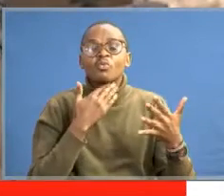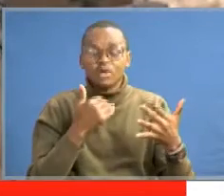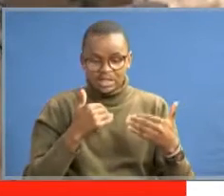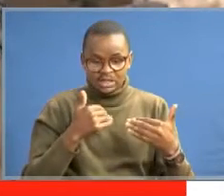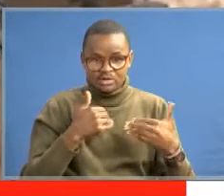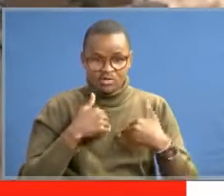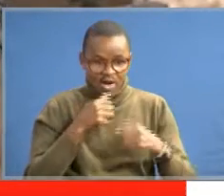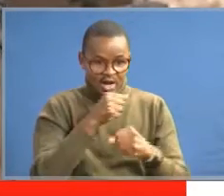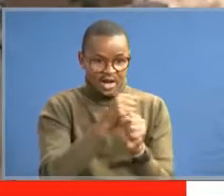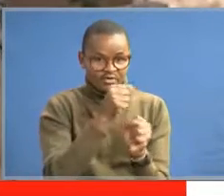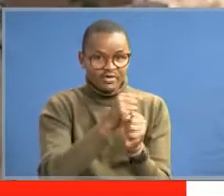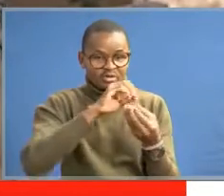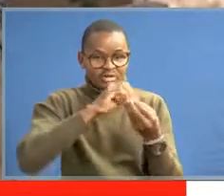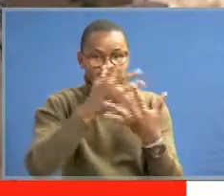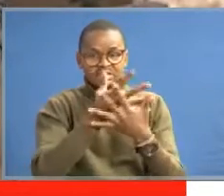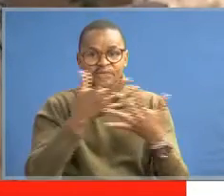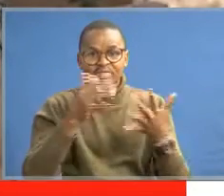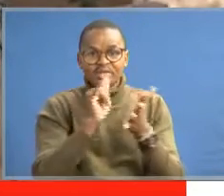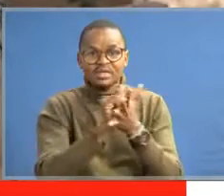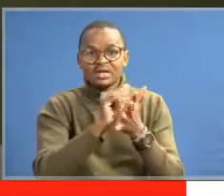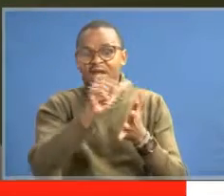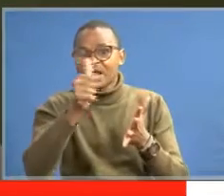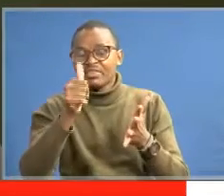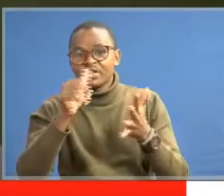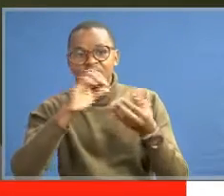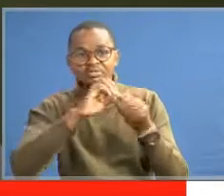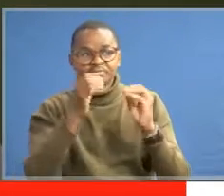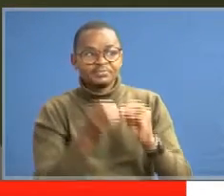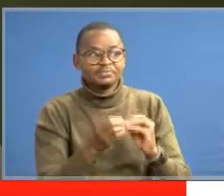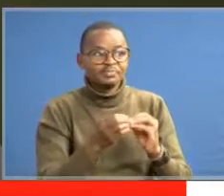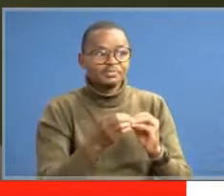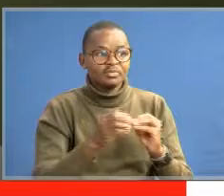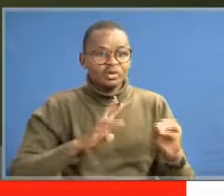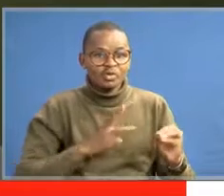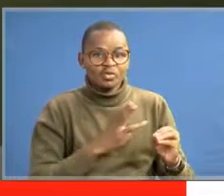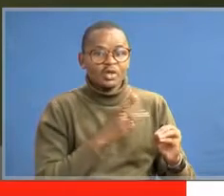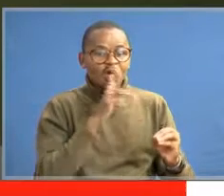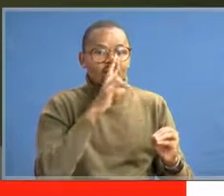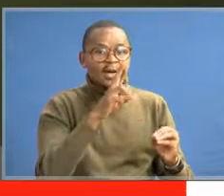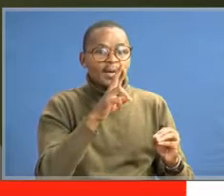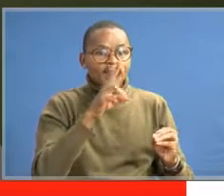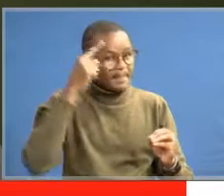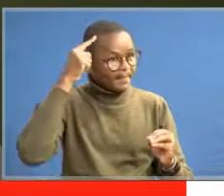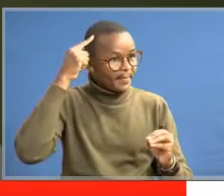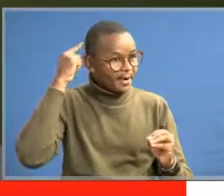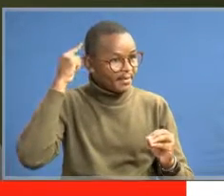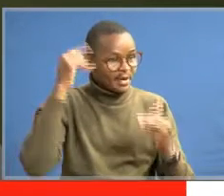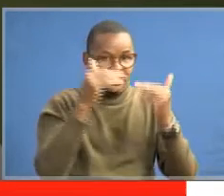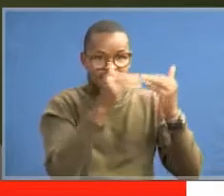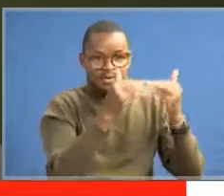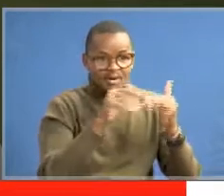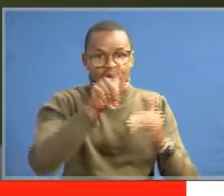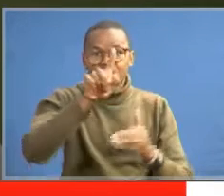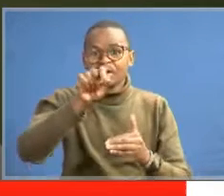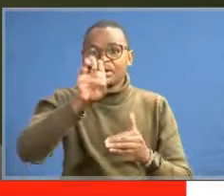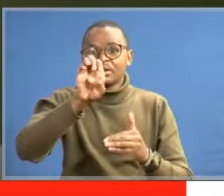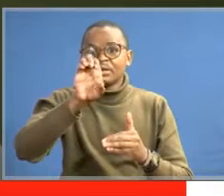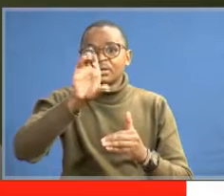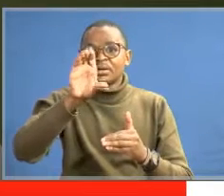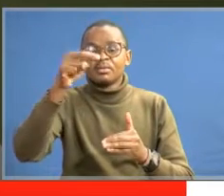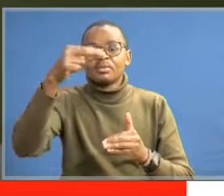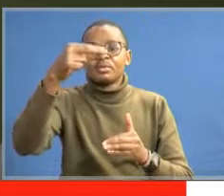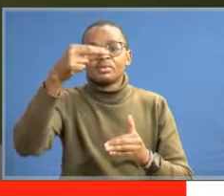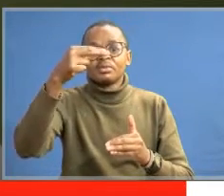have freedom to create something that no one else is creating. As Black Rhino, we're trying to demystify and democratize the tech, okay, which means